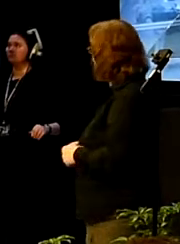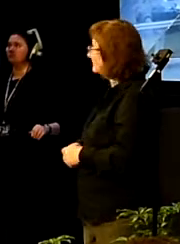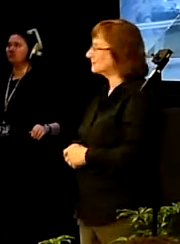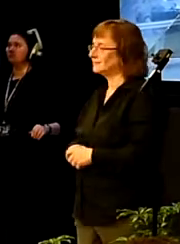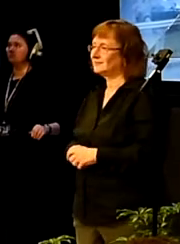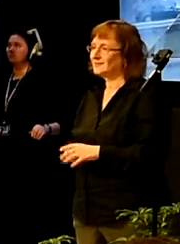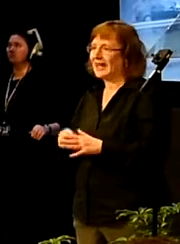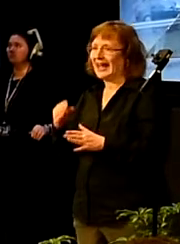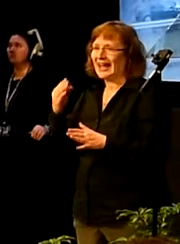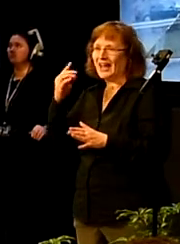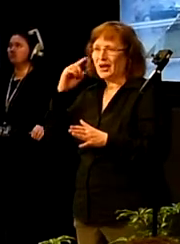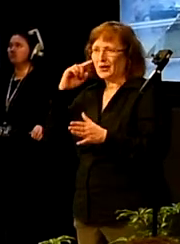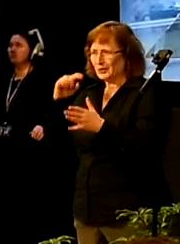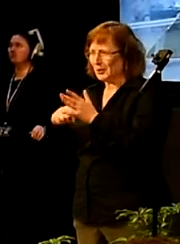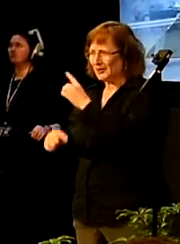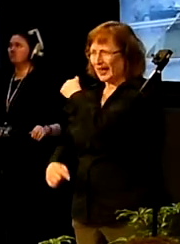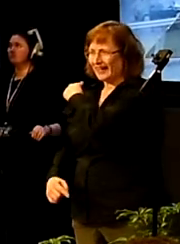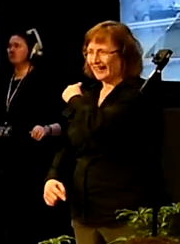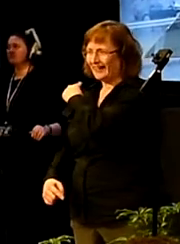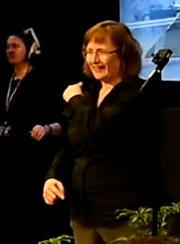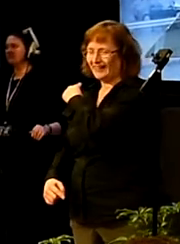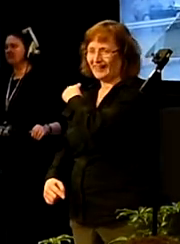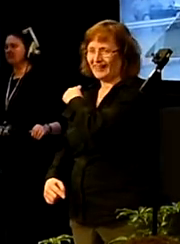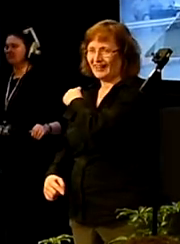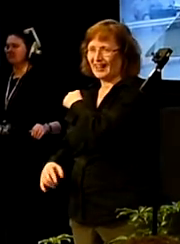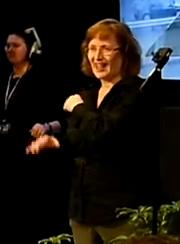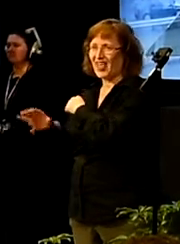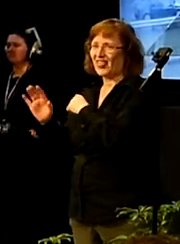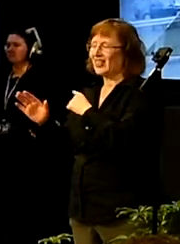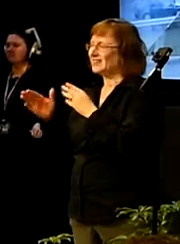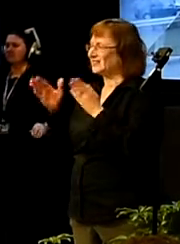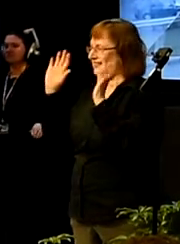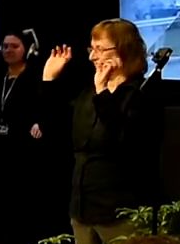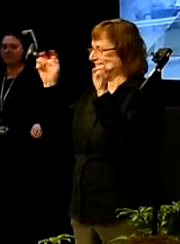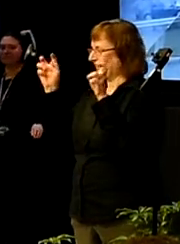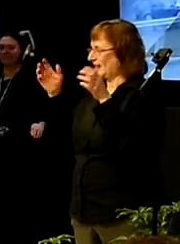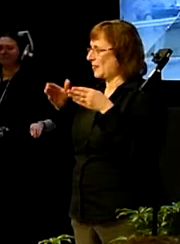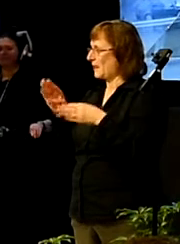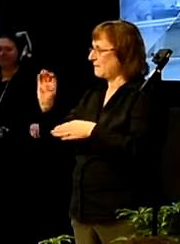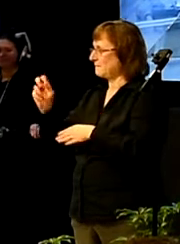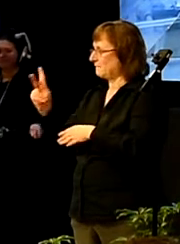For those of you who don't recognize it, that is the now Bank Alley.